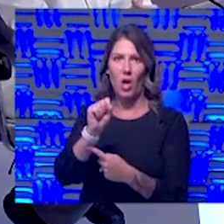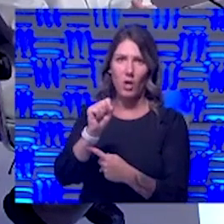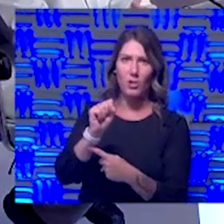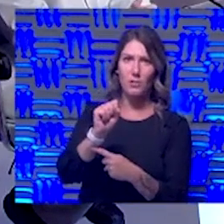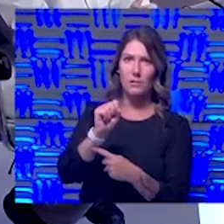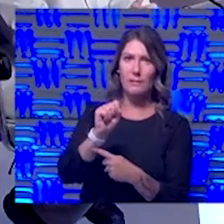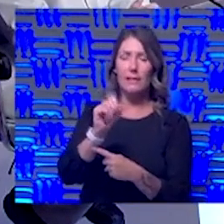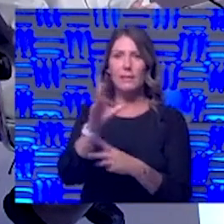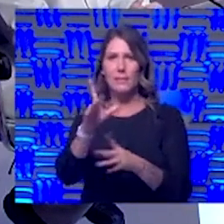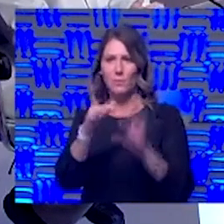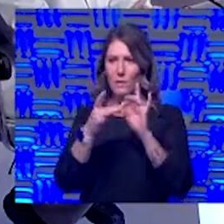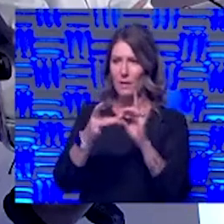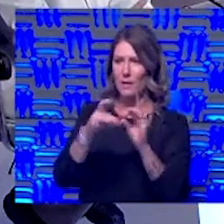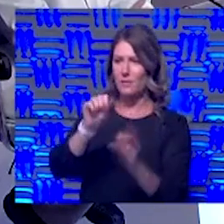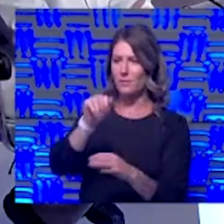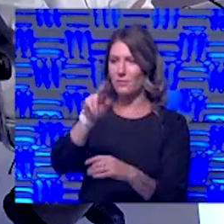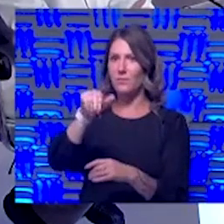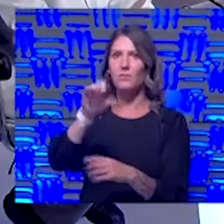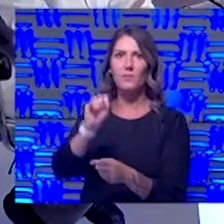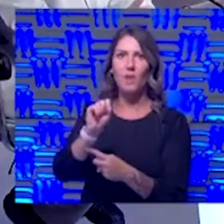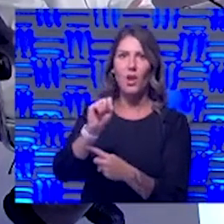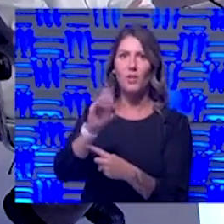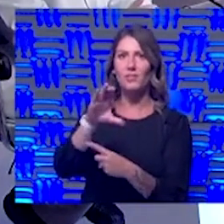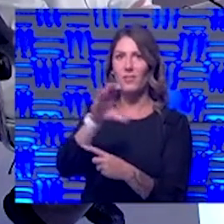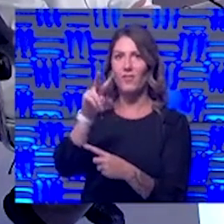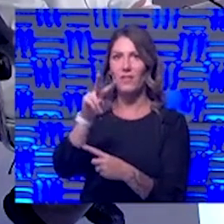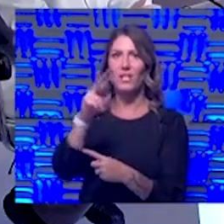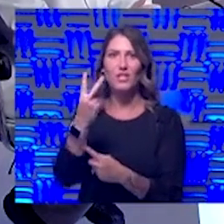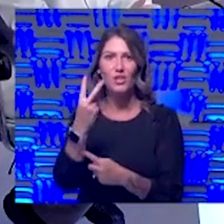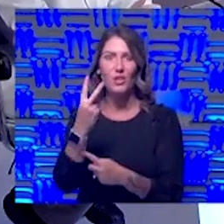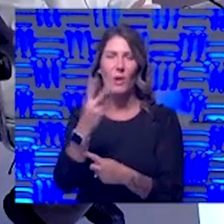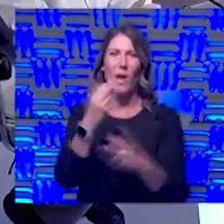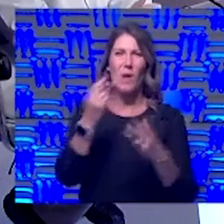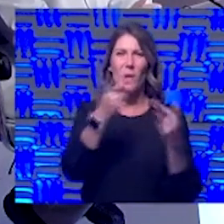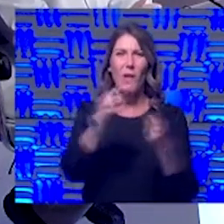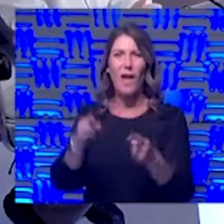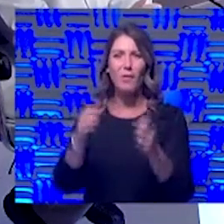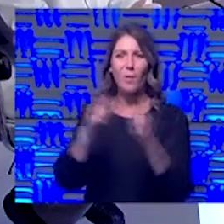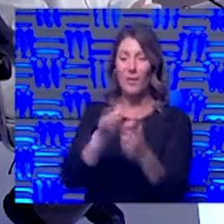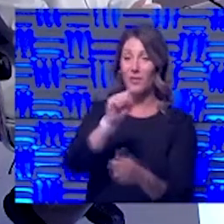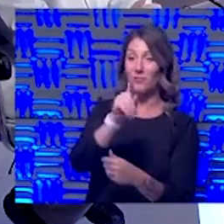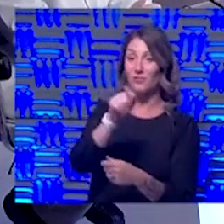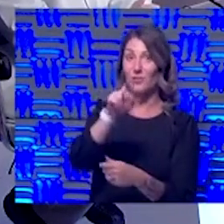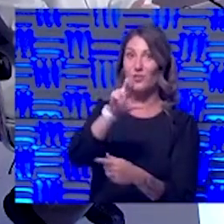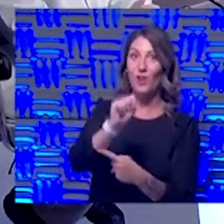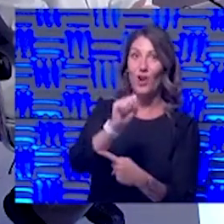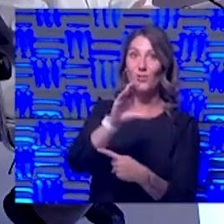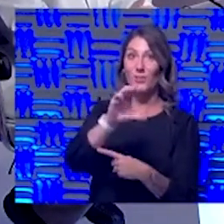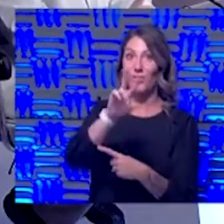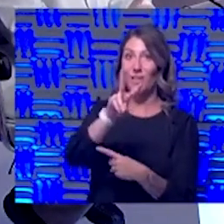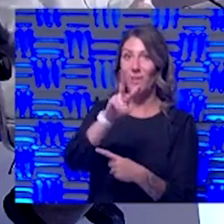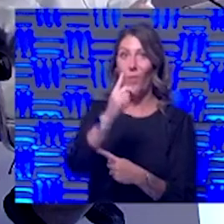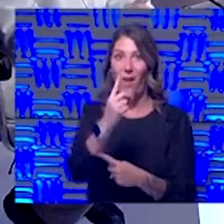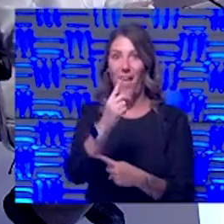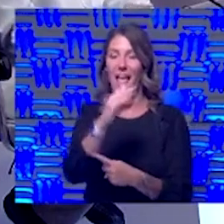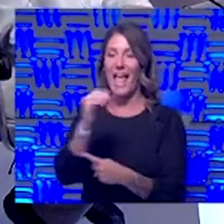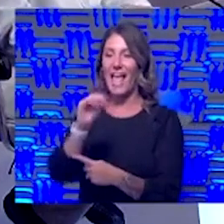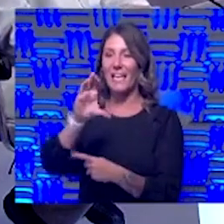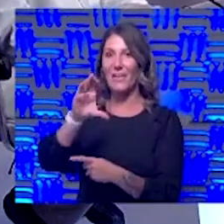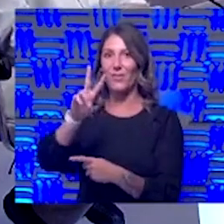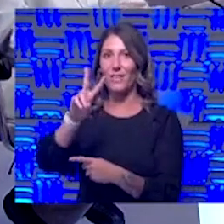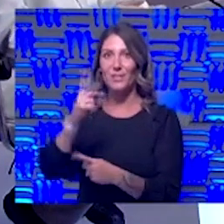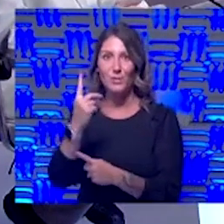Could SARS-CoV-2 also disappear? And where did SARS go? Yeah, SARS-CoV-1 and SARS-CoV-2. You know, the good thing